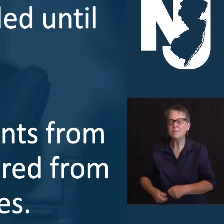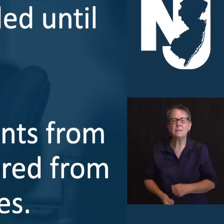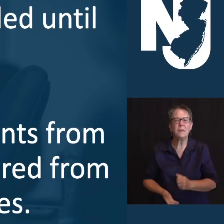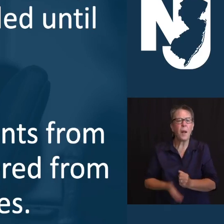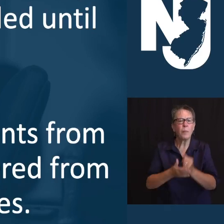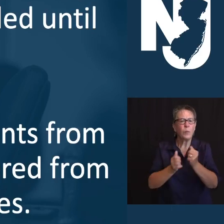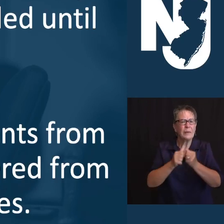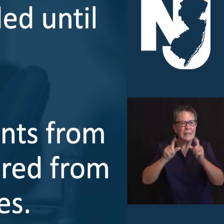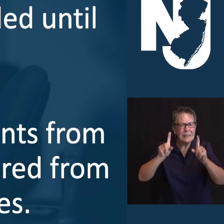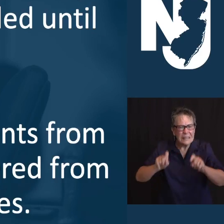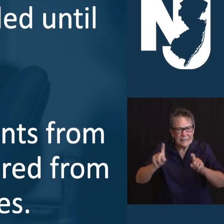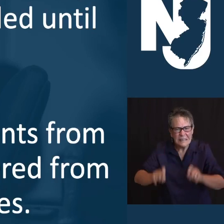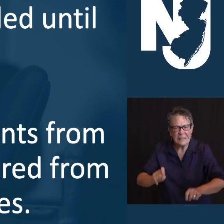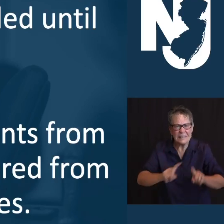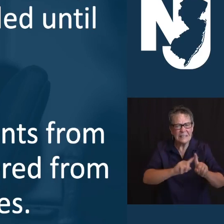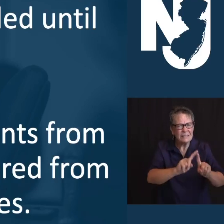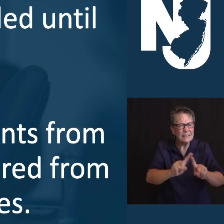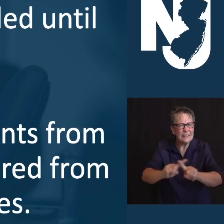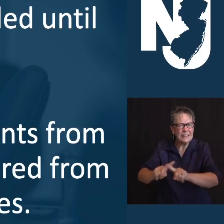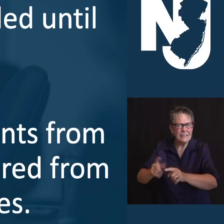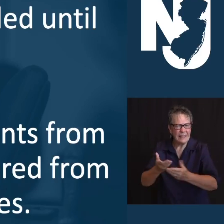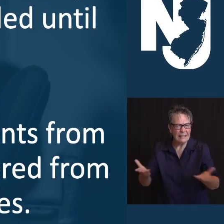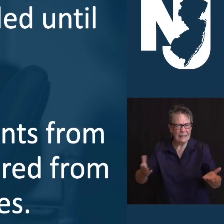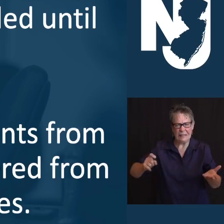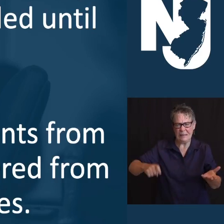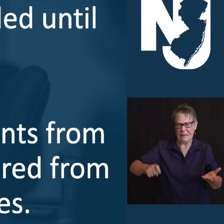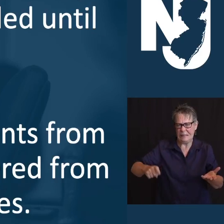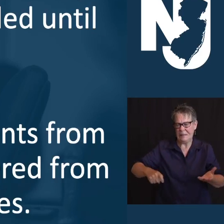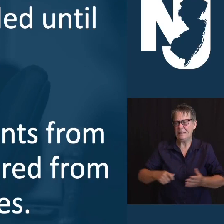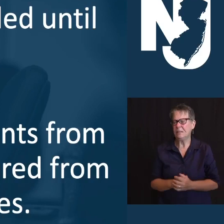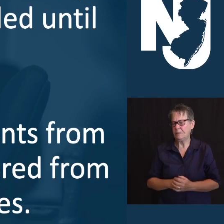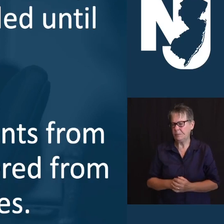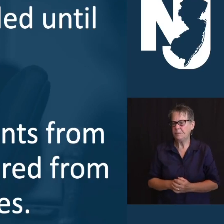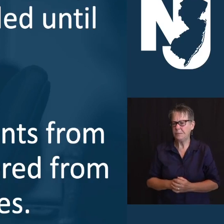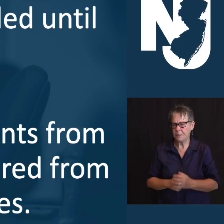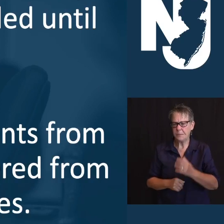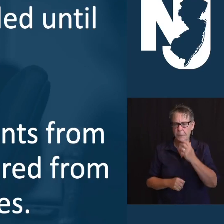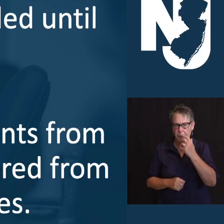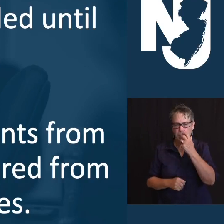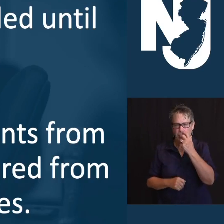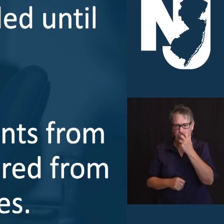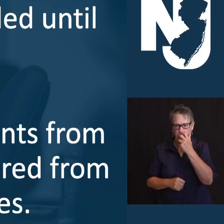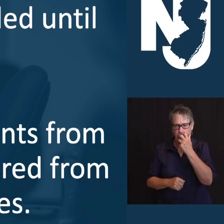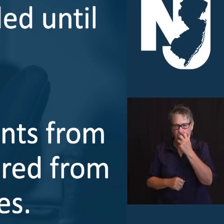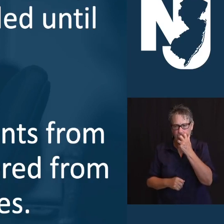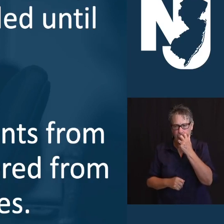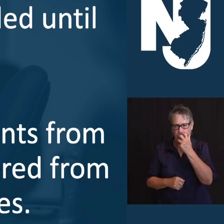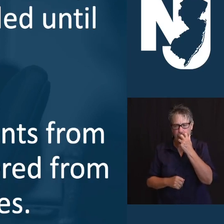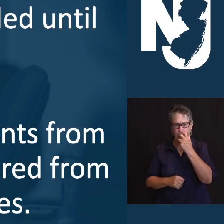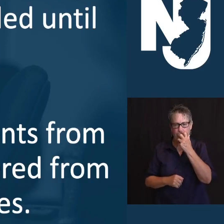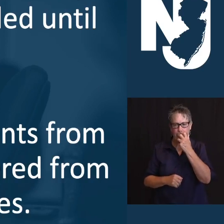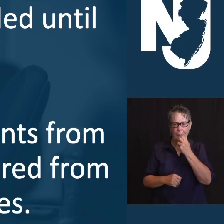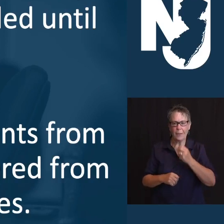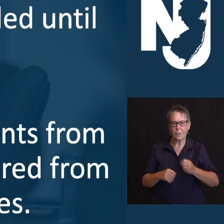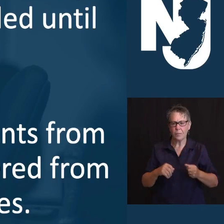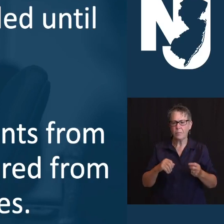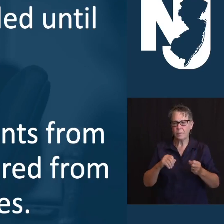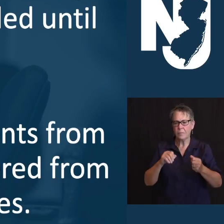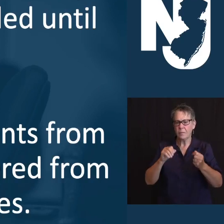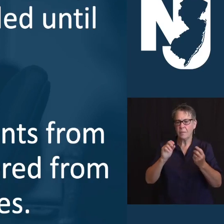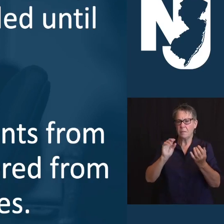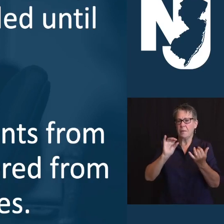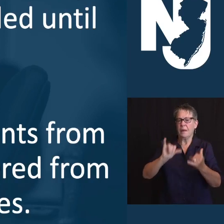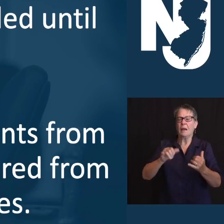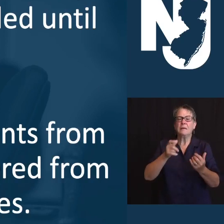event. Next, I spoke yesterday with Kevin Kells, who is the CEO of Google for